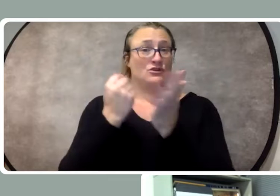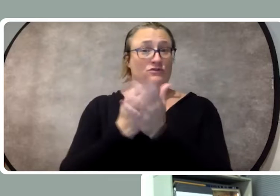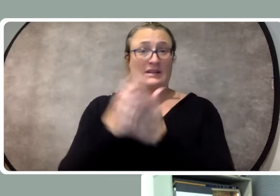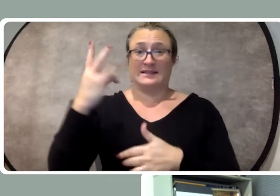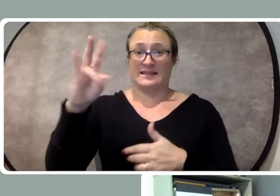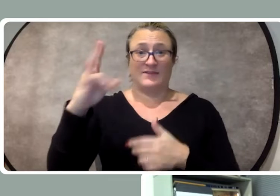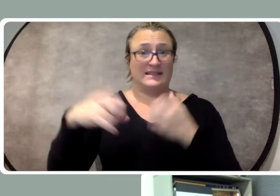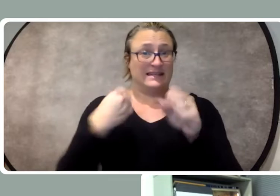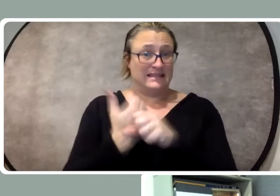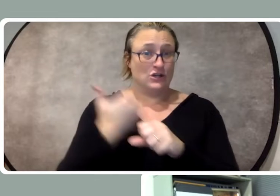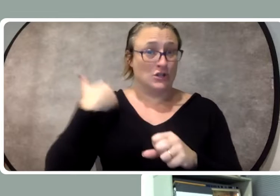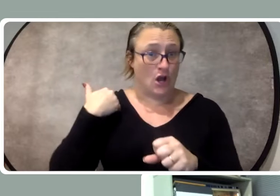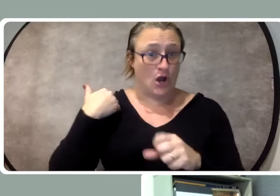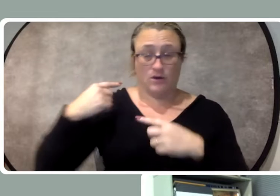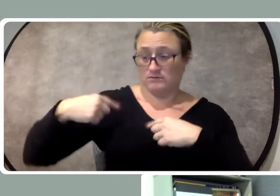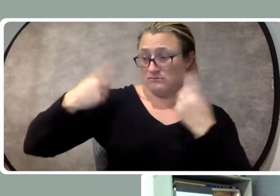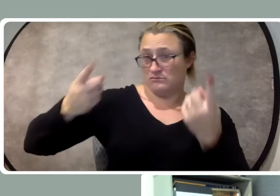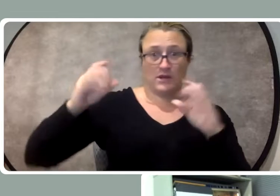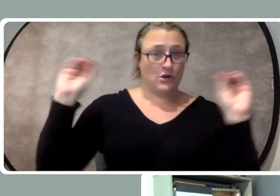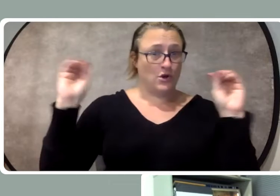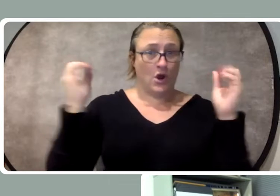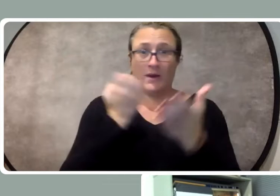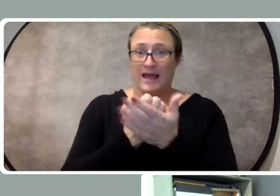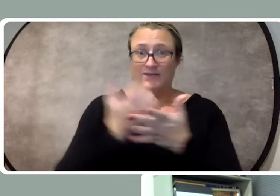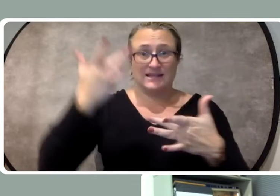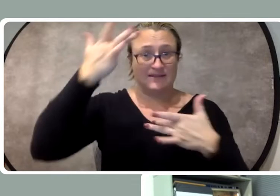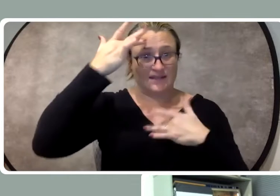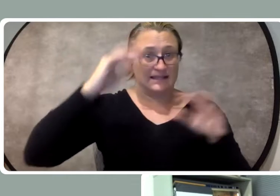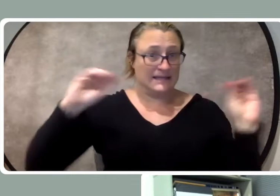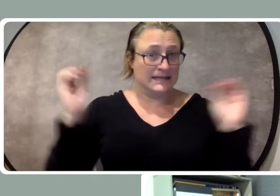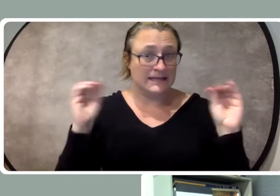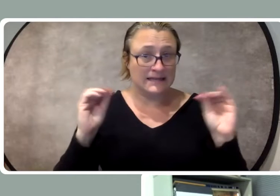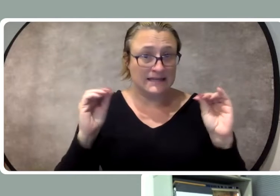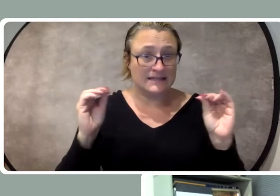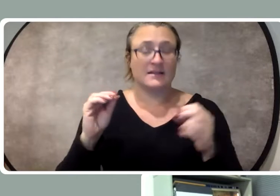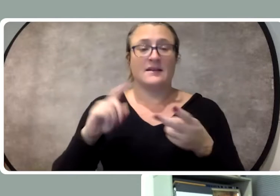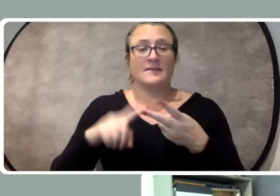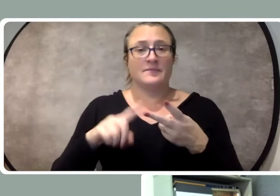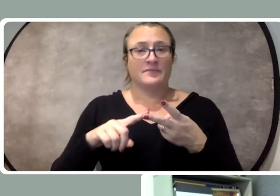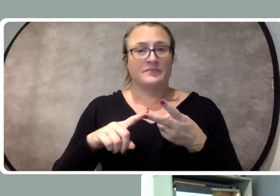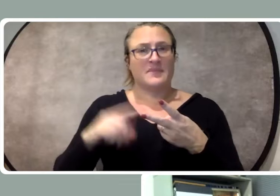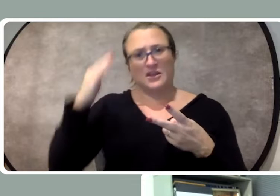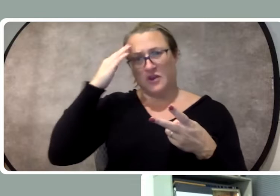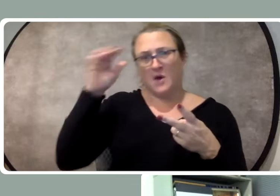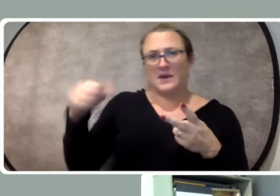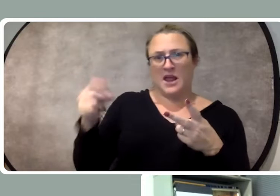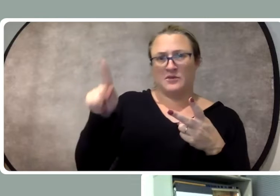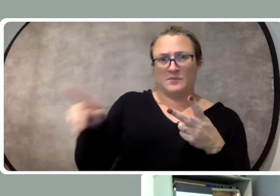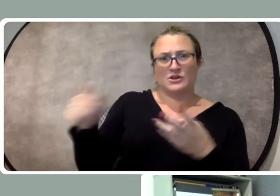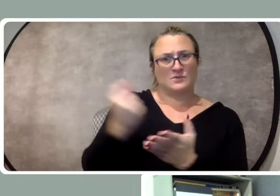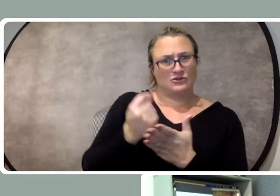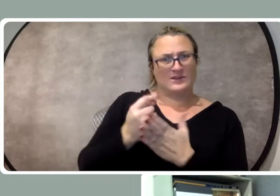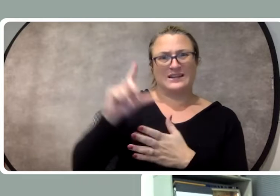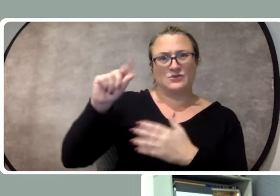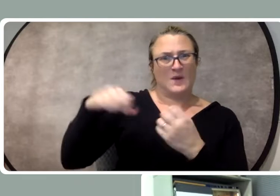remained with no evidence of disease. And also knows another person who was treated 20 years ago and went